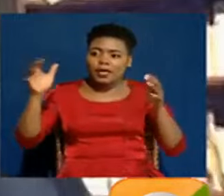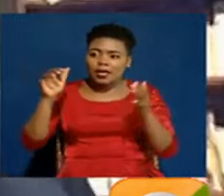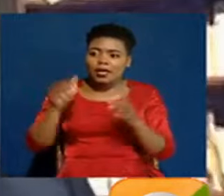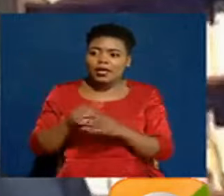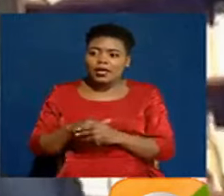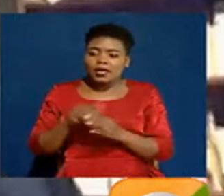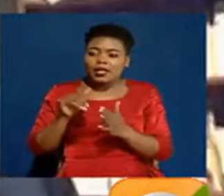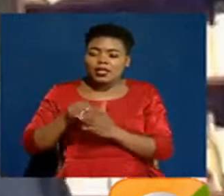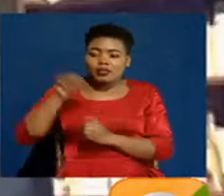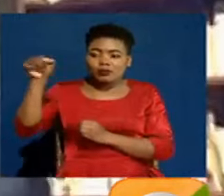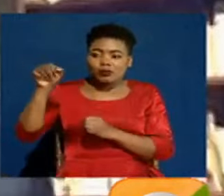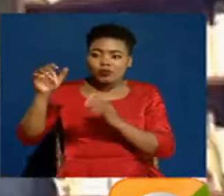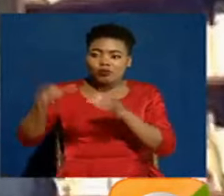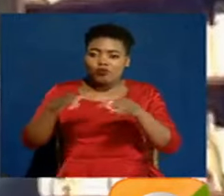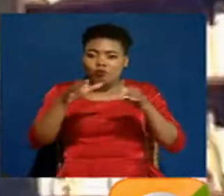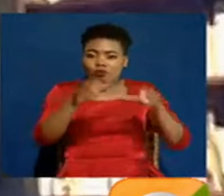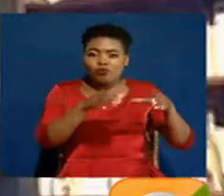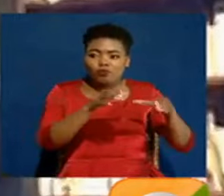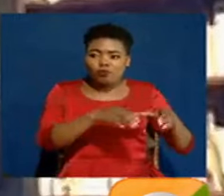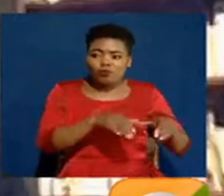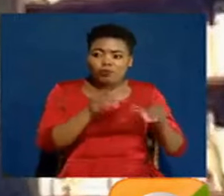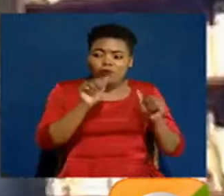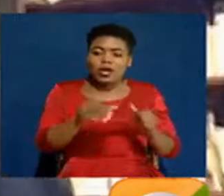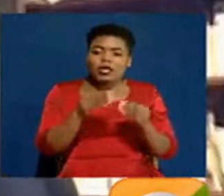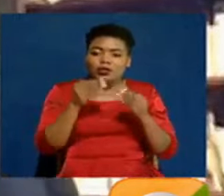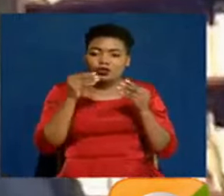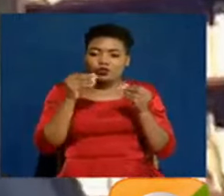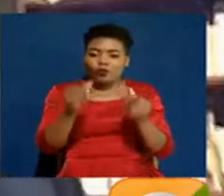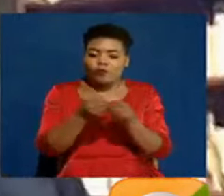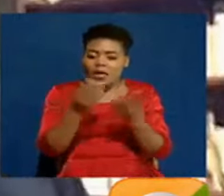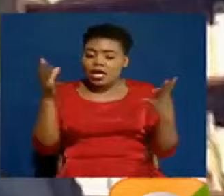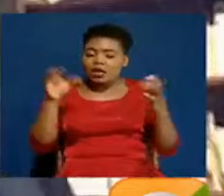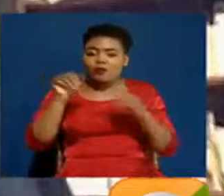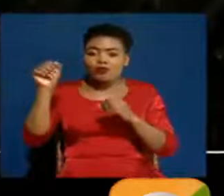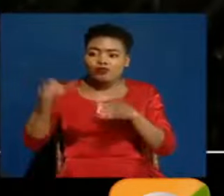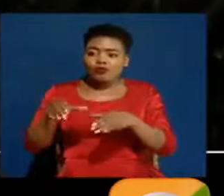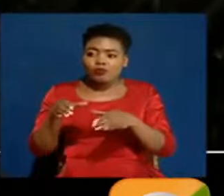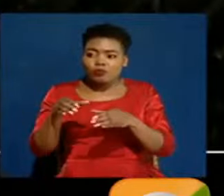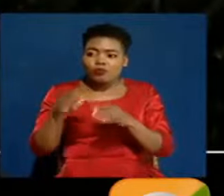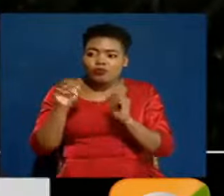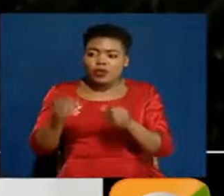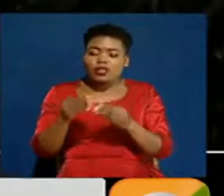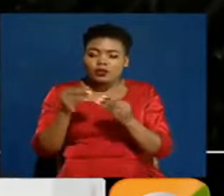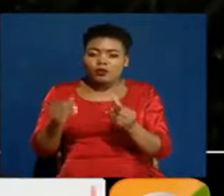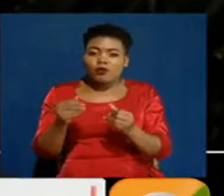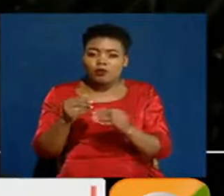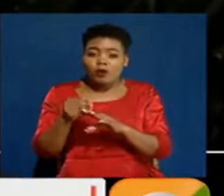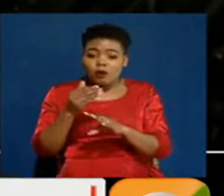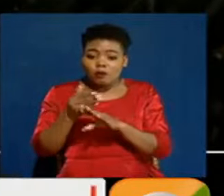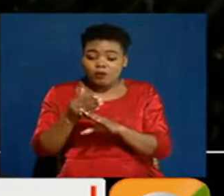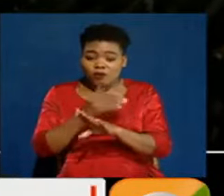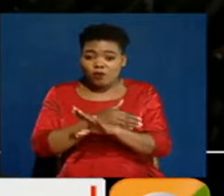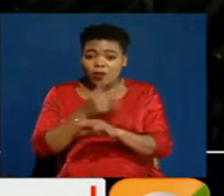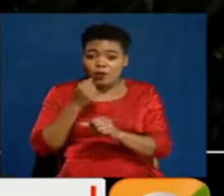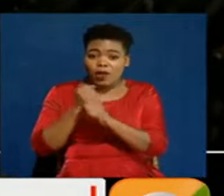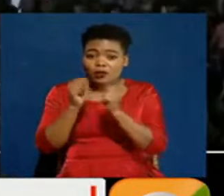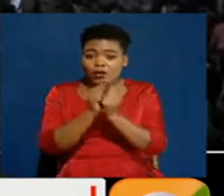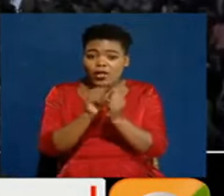for Multi-Party Democracy has tried to resolve, where Frank works and where I worked before. And it was